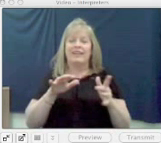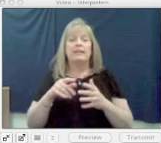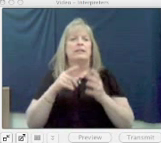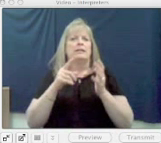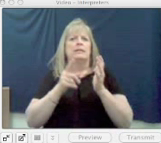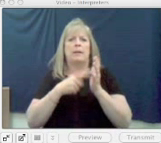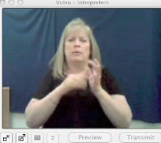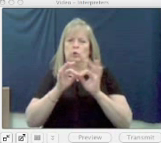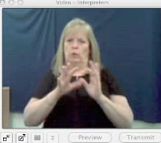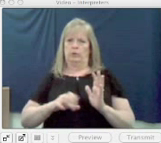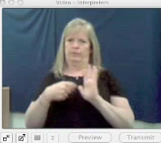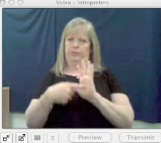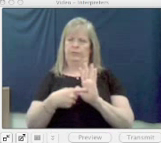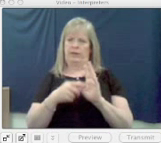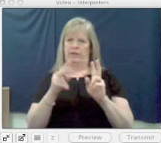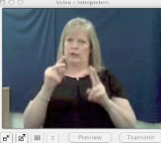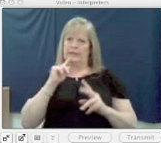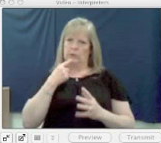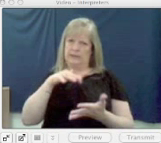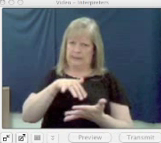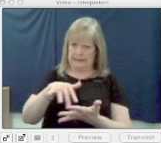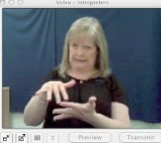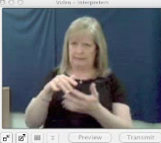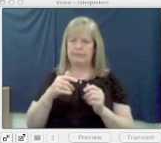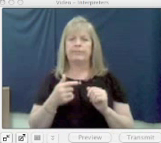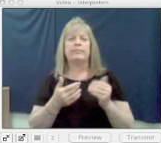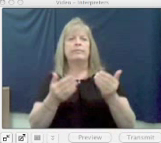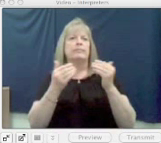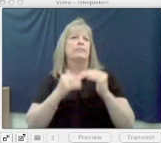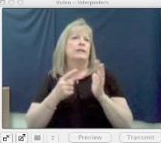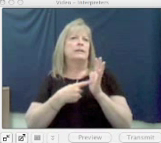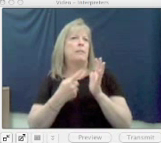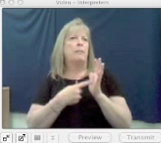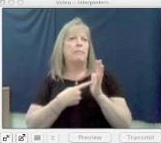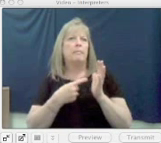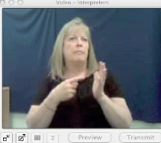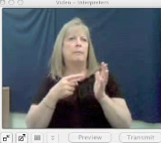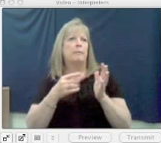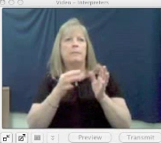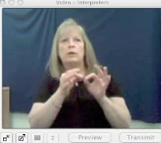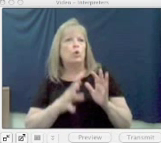studious. Sometimes they need to be